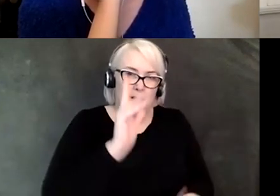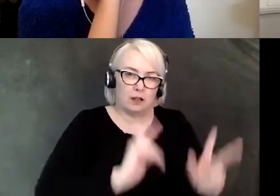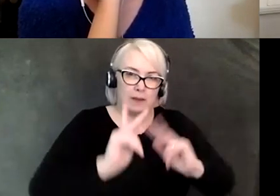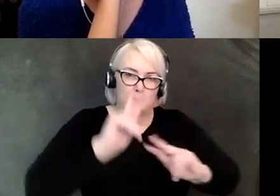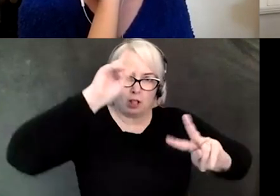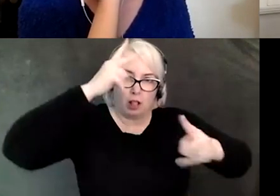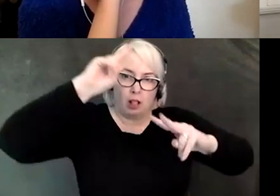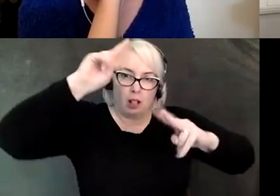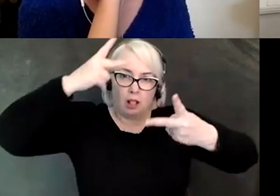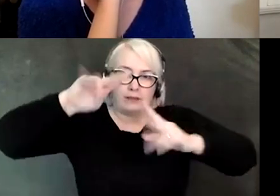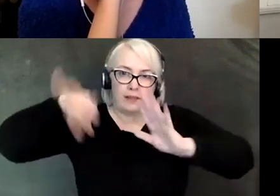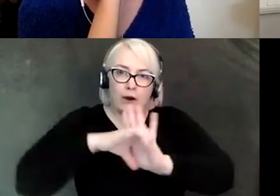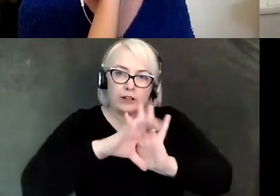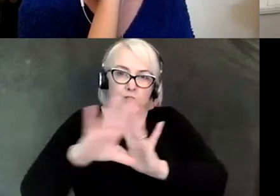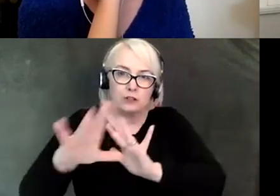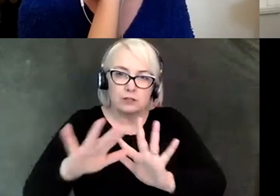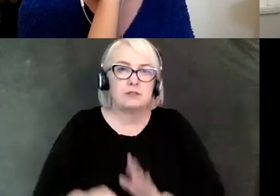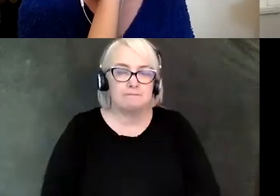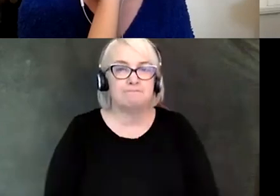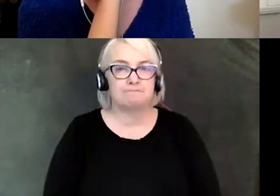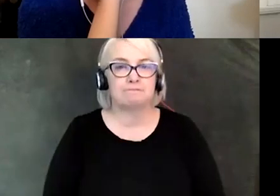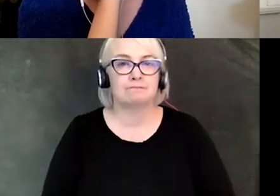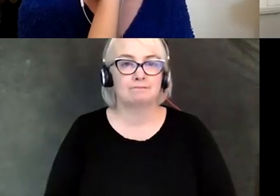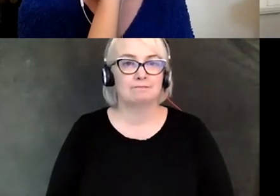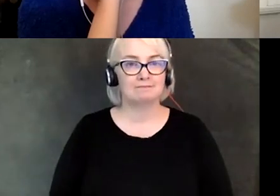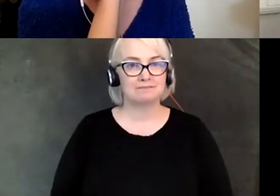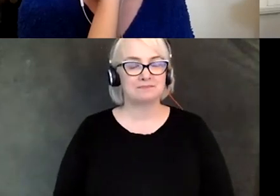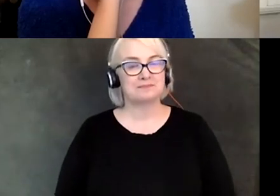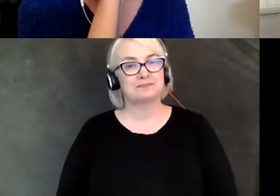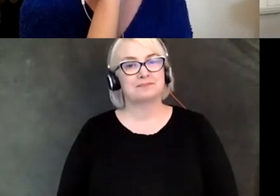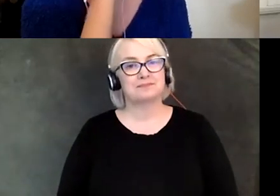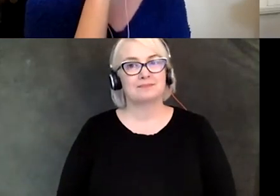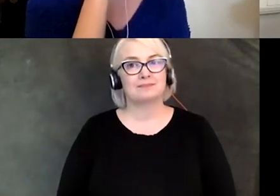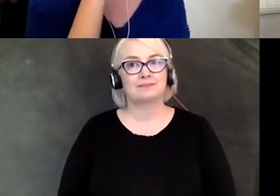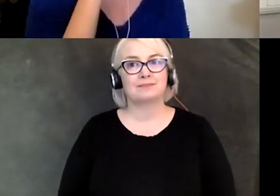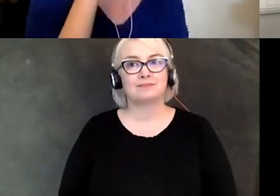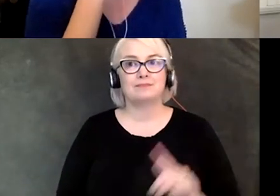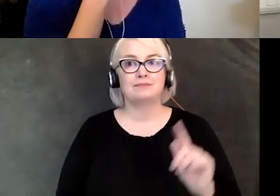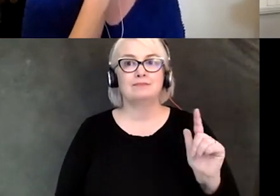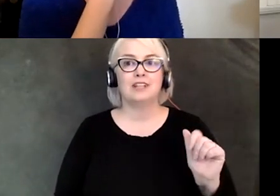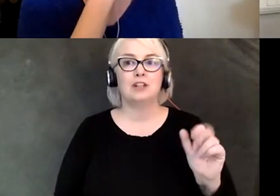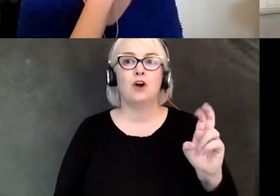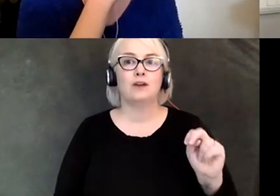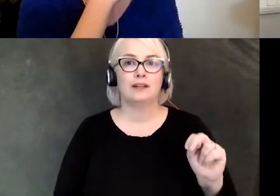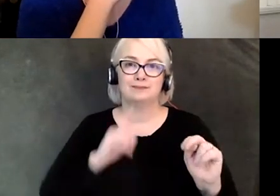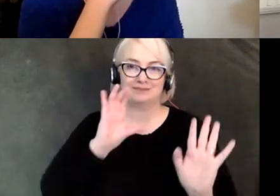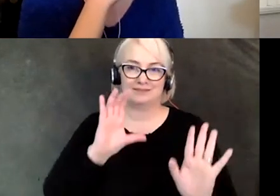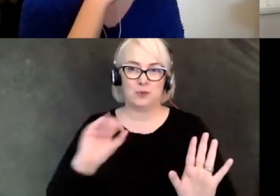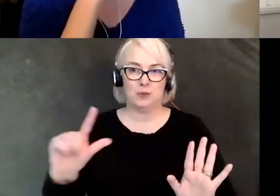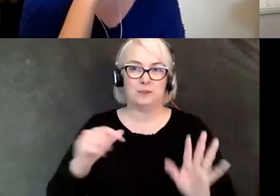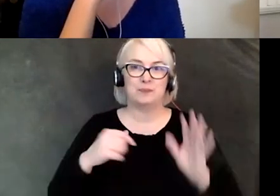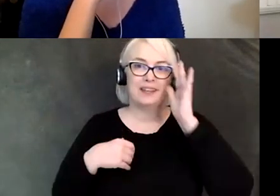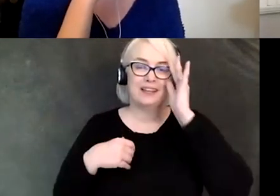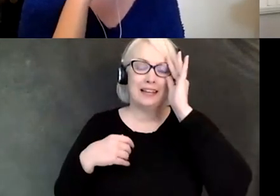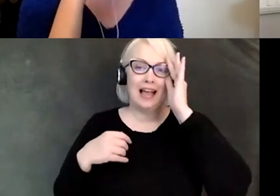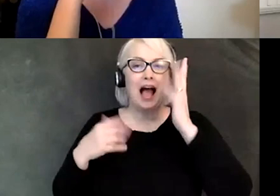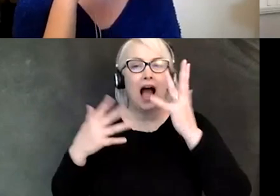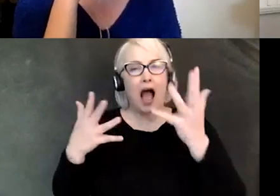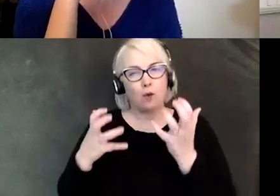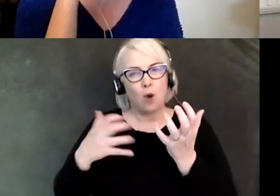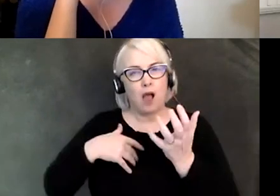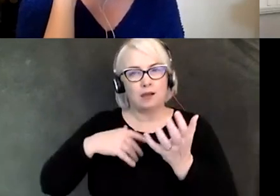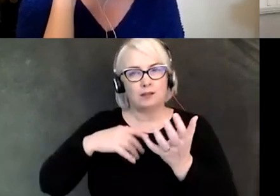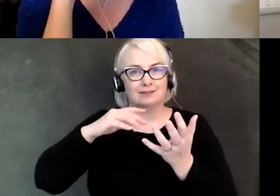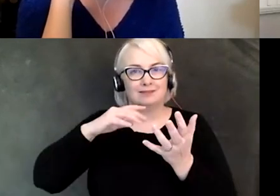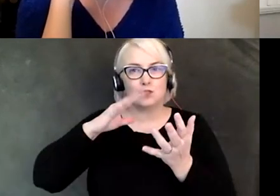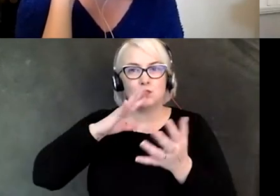Cool. Um, okay. So let's, let's, um, I want to talk about plotting a limited series and I specifically